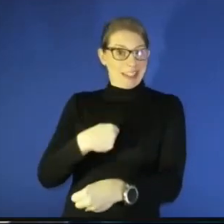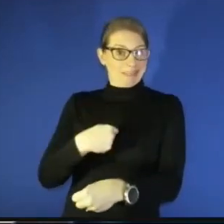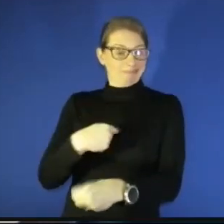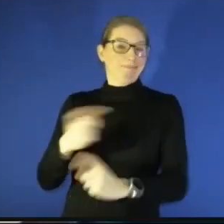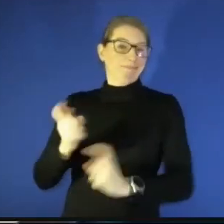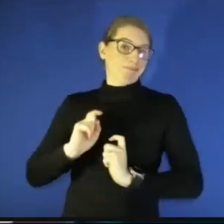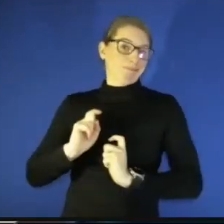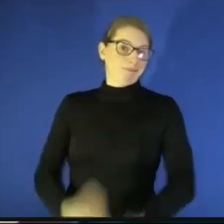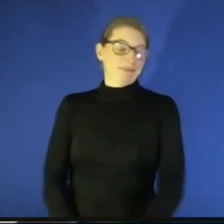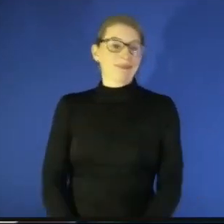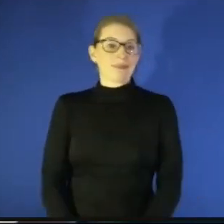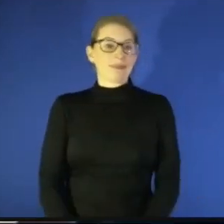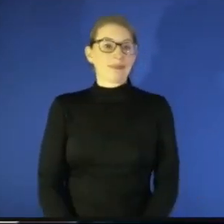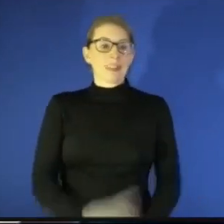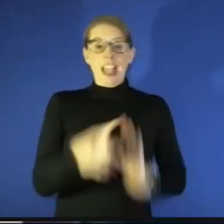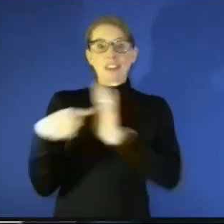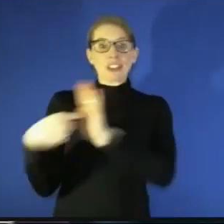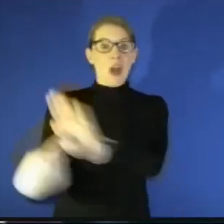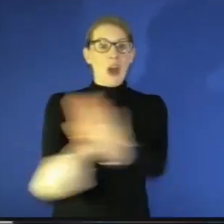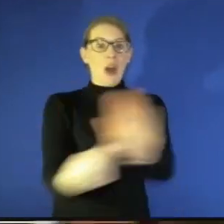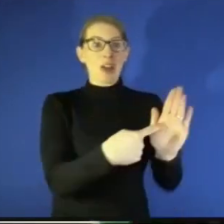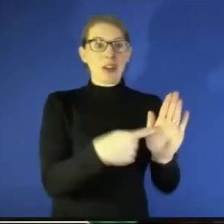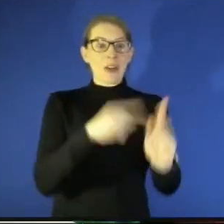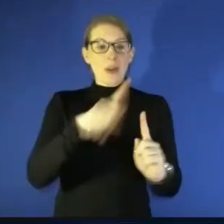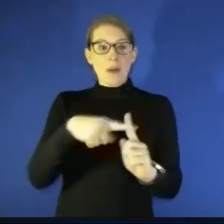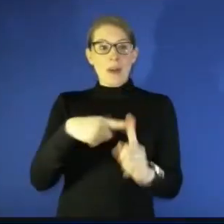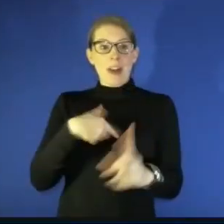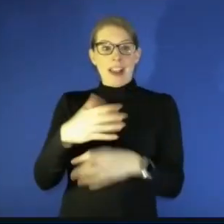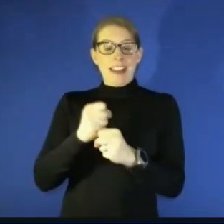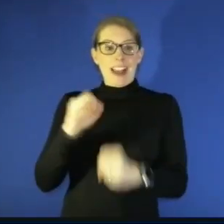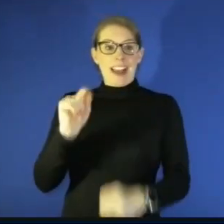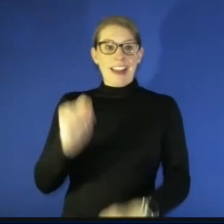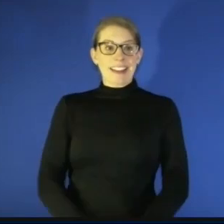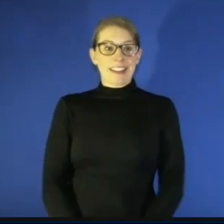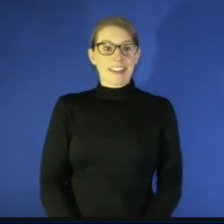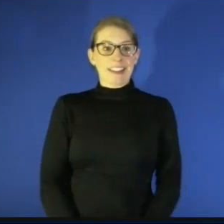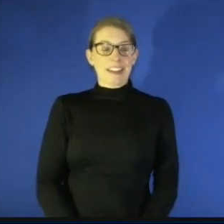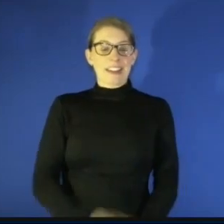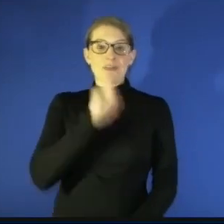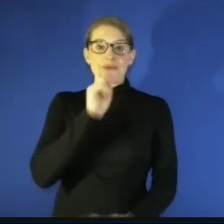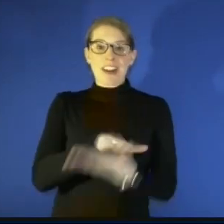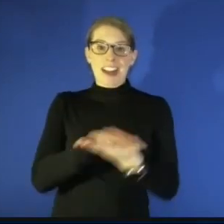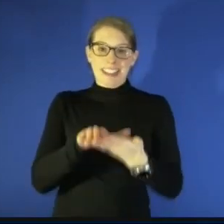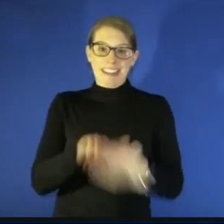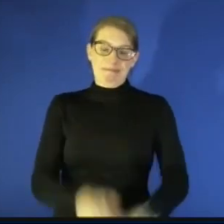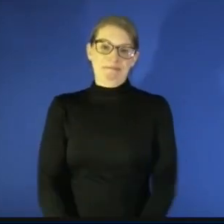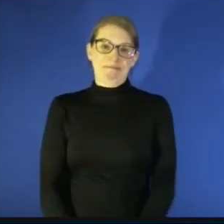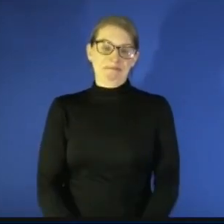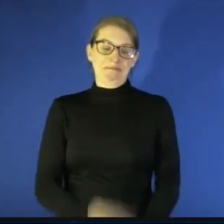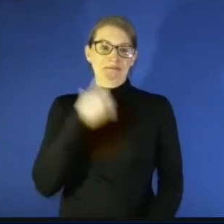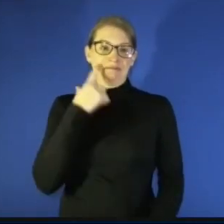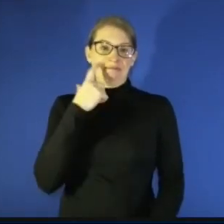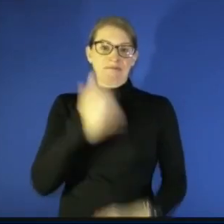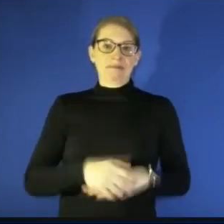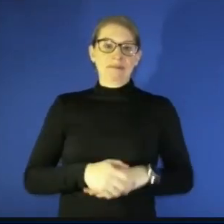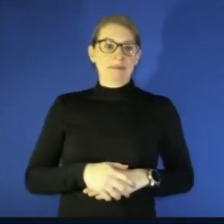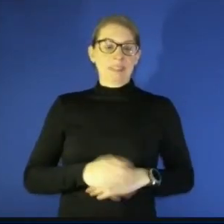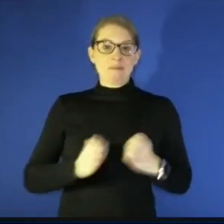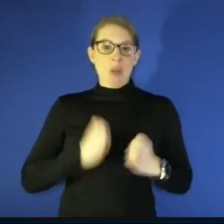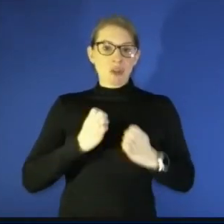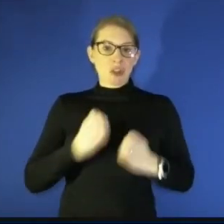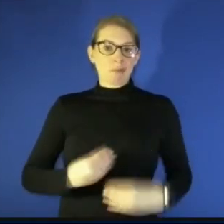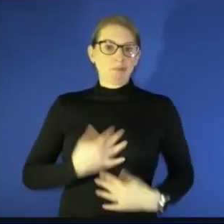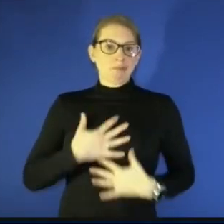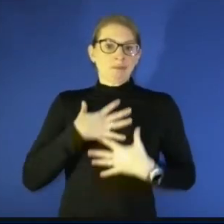I showed it to everyone when I got it. It's very nice. It's very emotional for you, I know. It